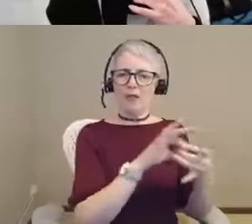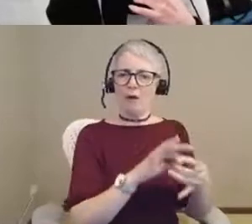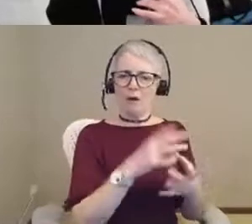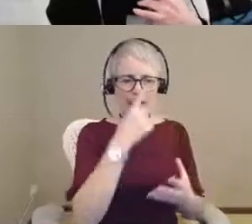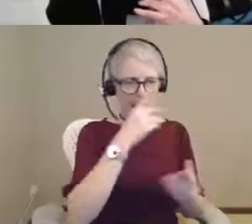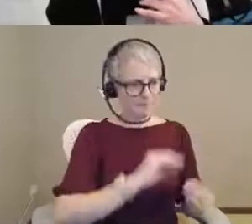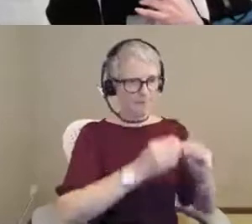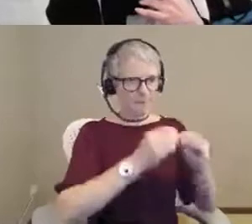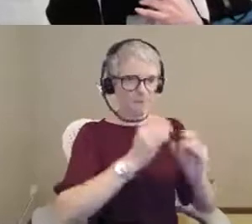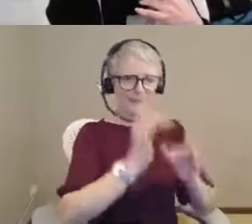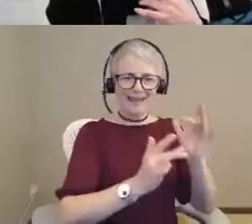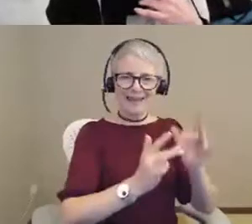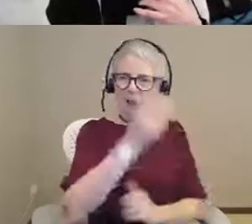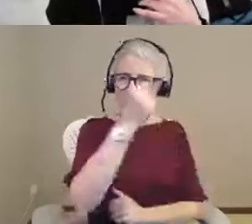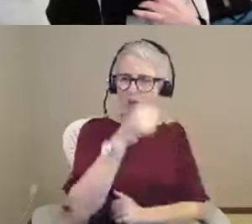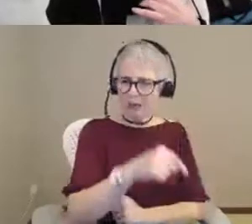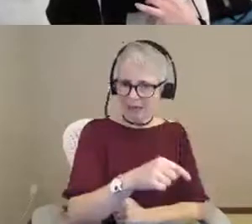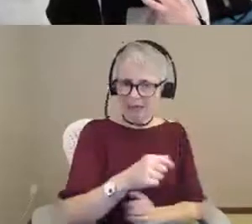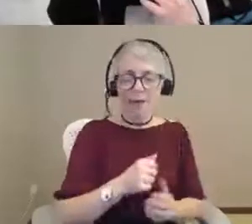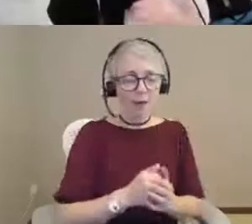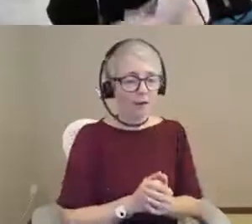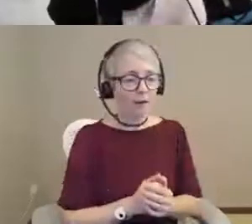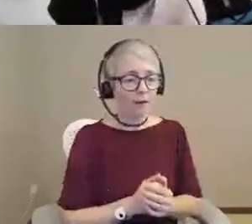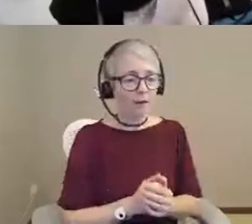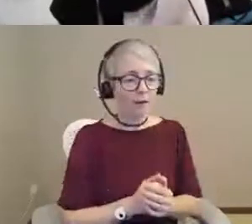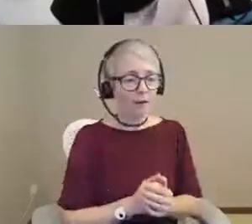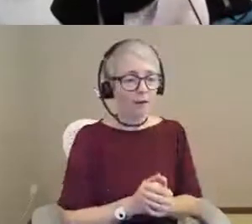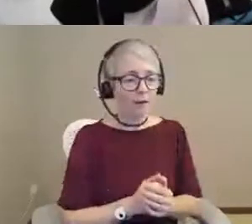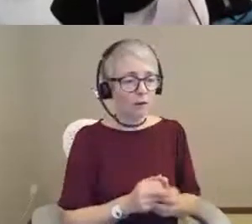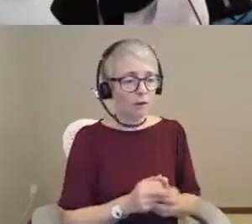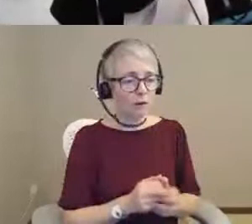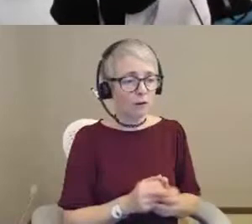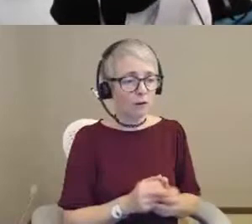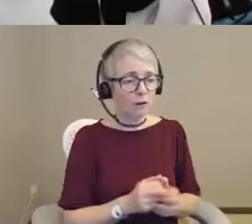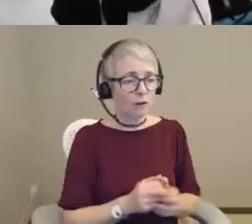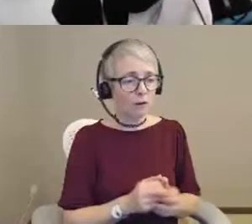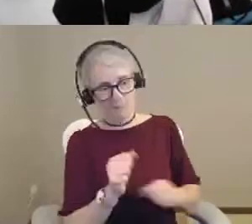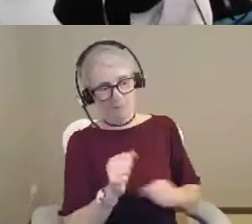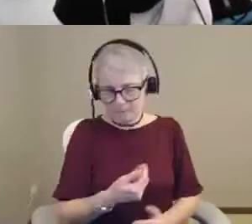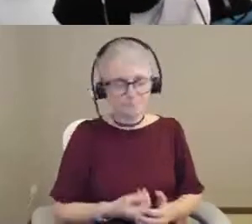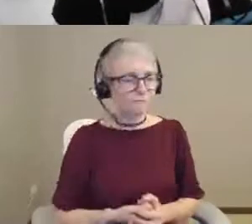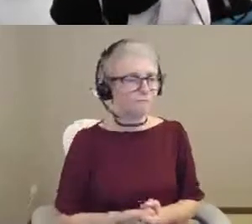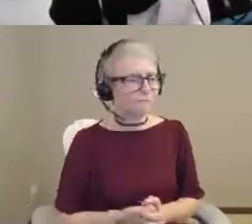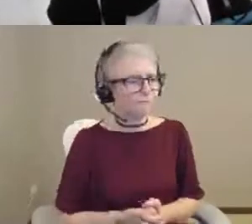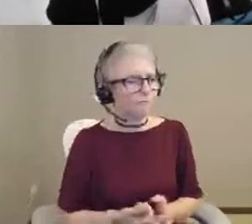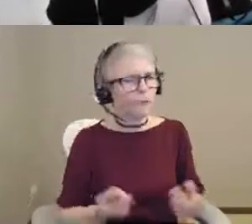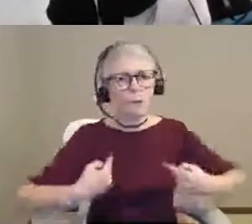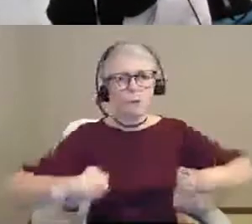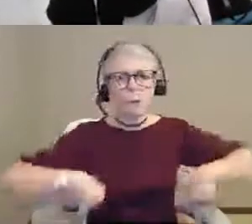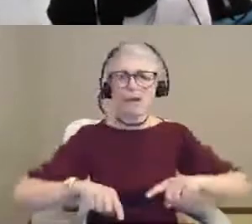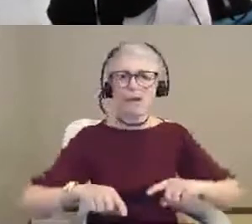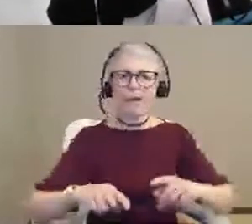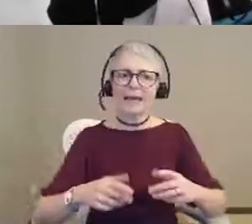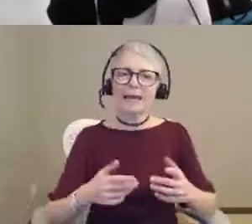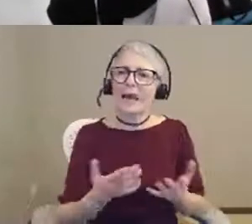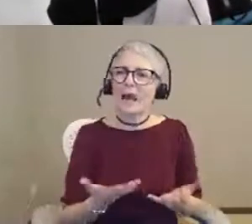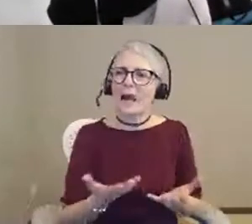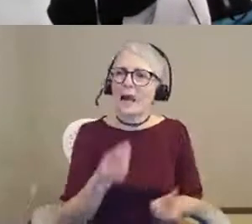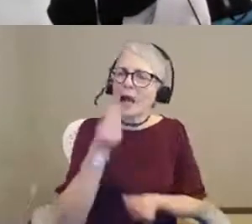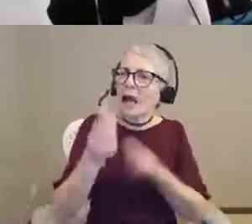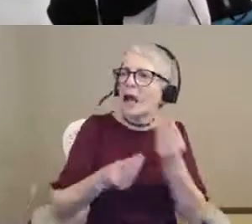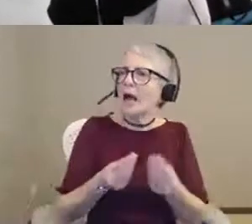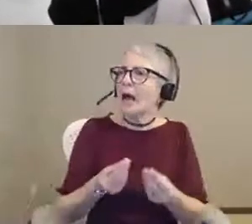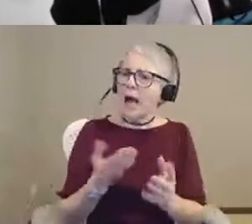e-learning and hopefully build it as accessible. We like to describe to folks that accessibility is a